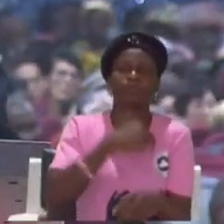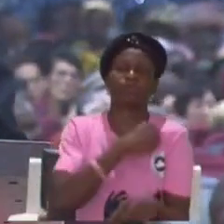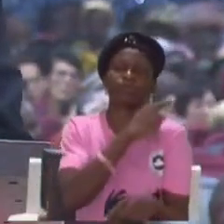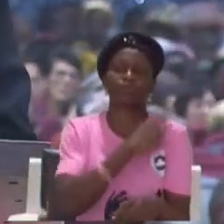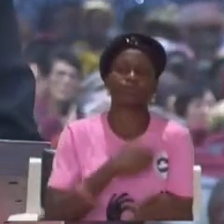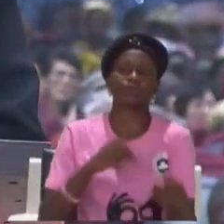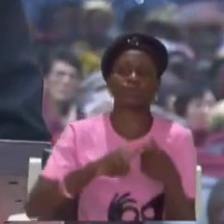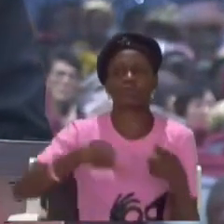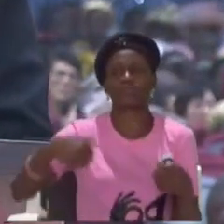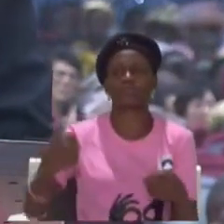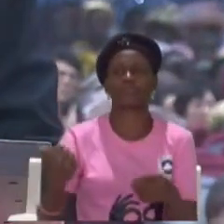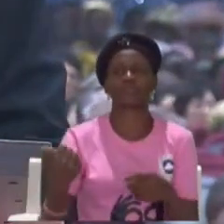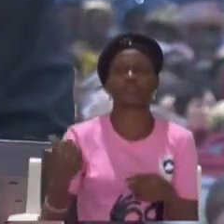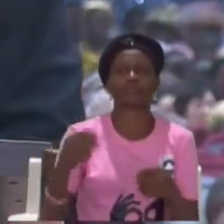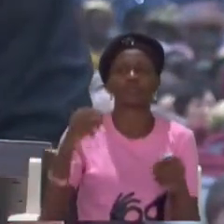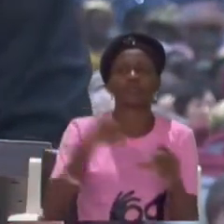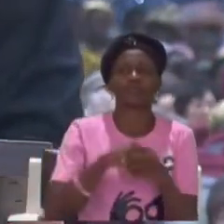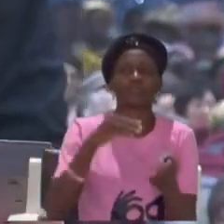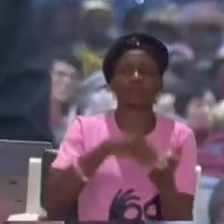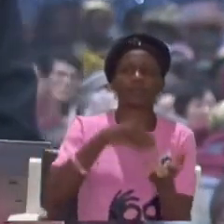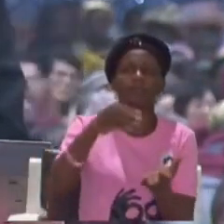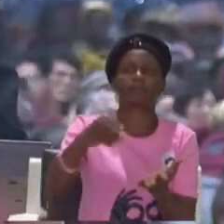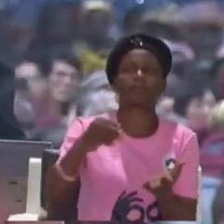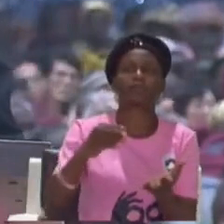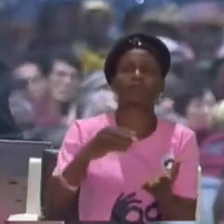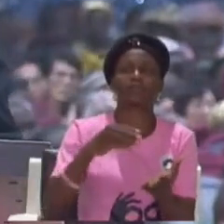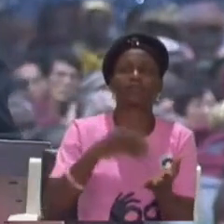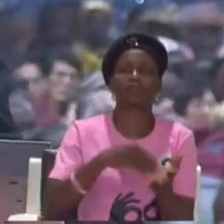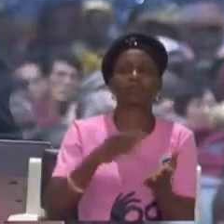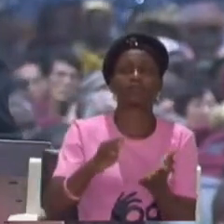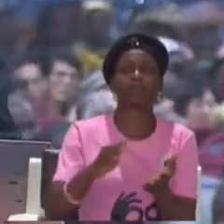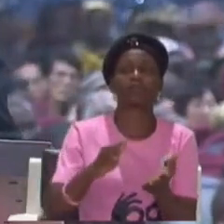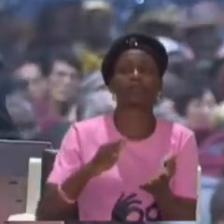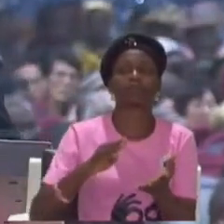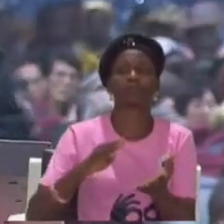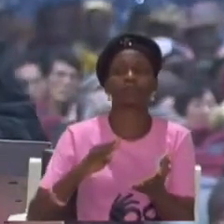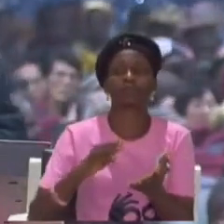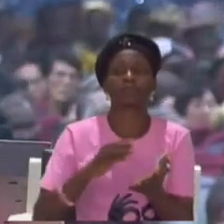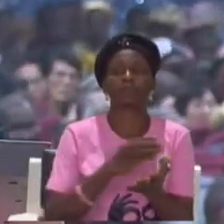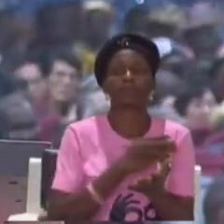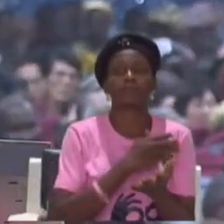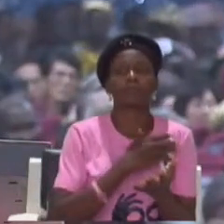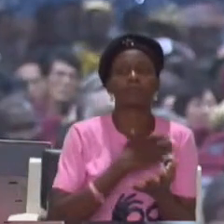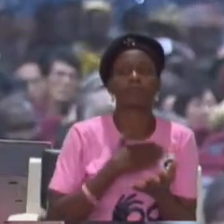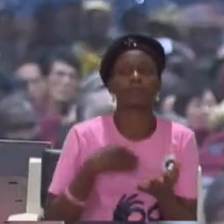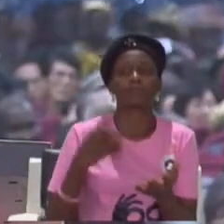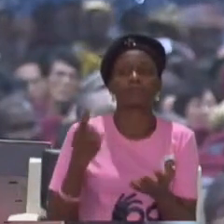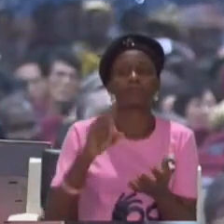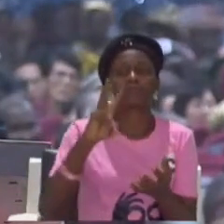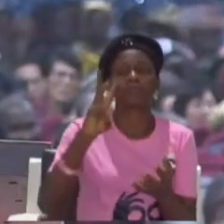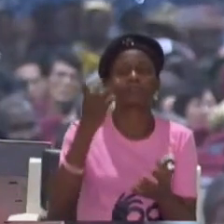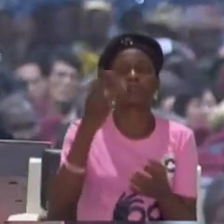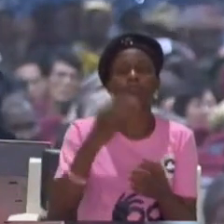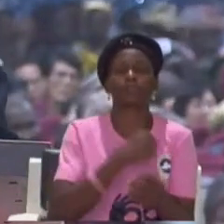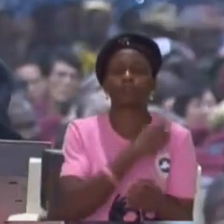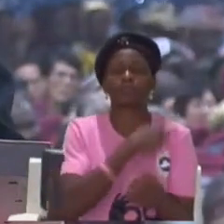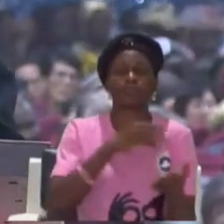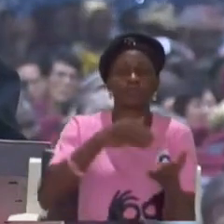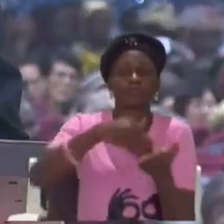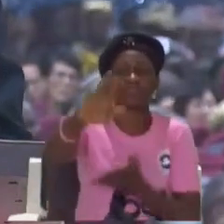another in Benin within, and the 6 hospitals rejected